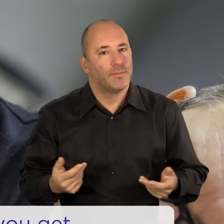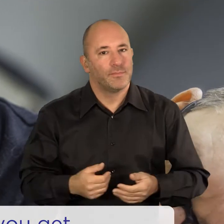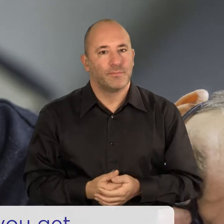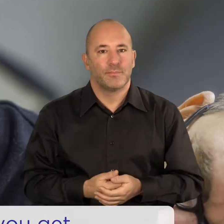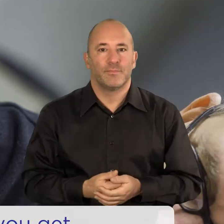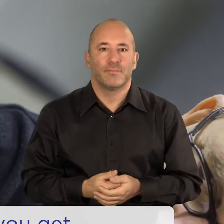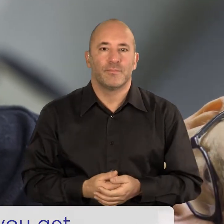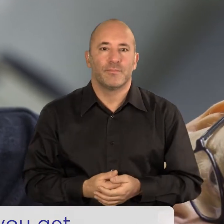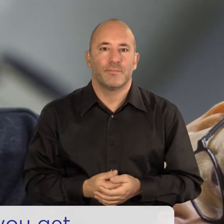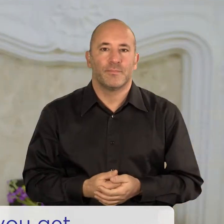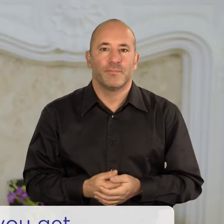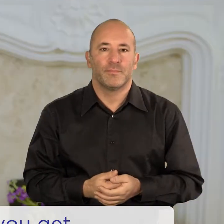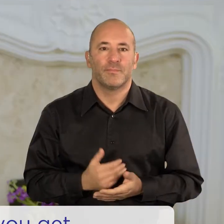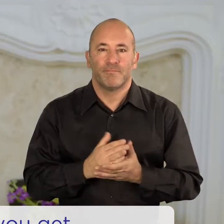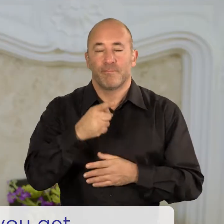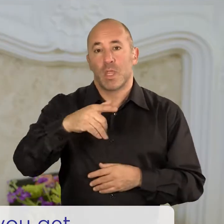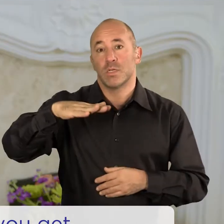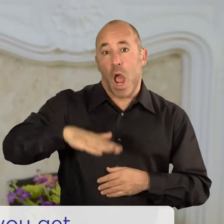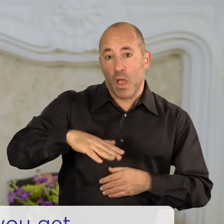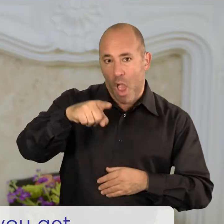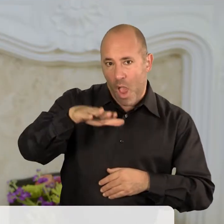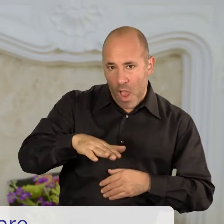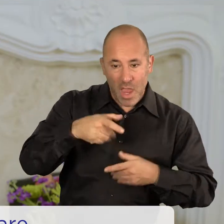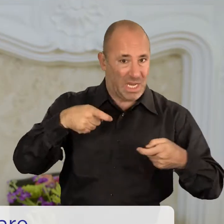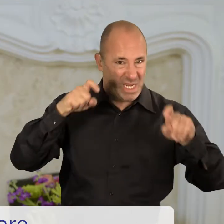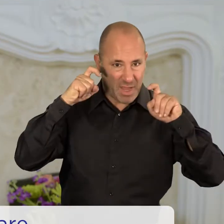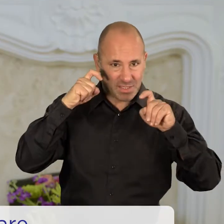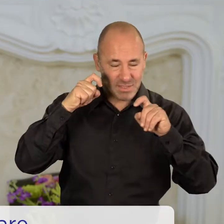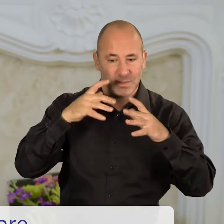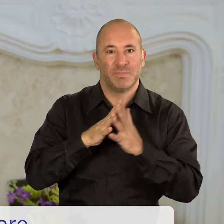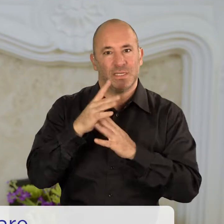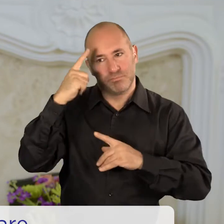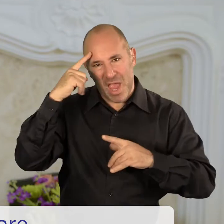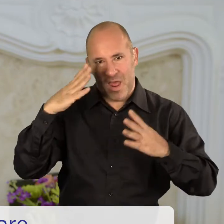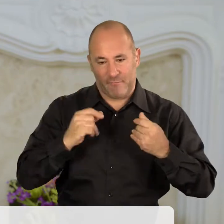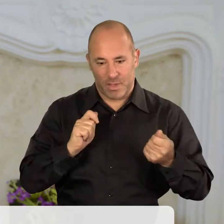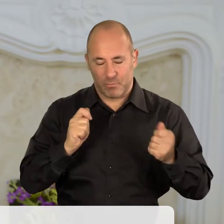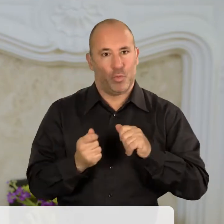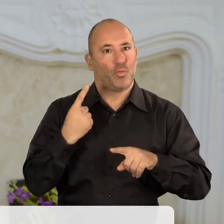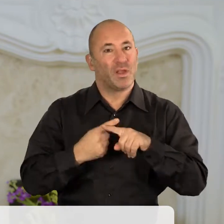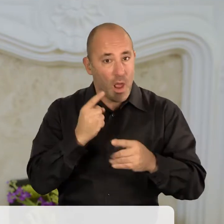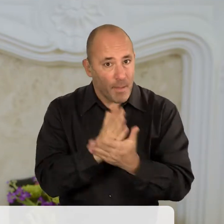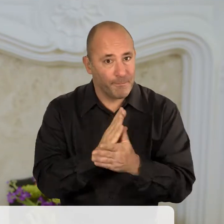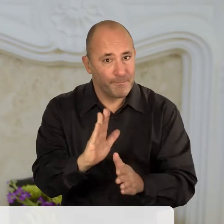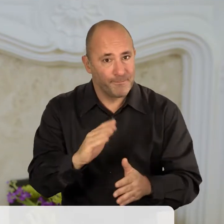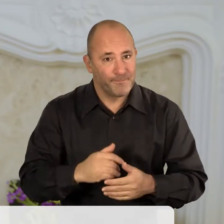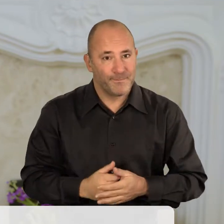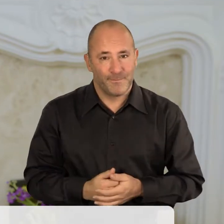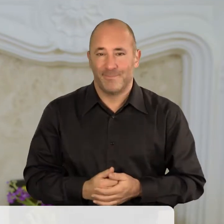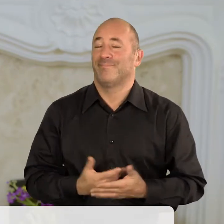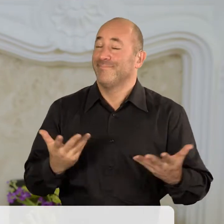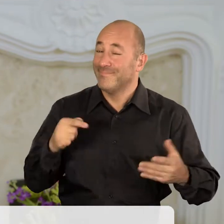earlier you get a hearing aid, the better for you. The younger you are when you get the hearing aid, the better you will adapt to